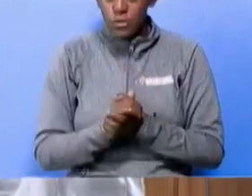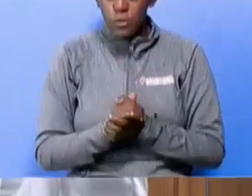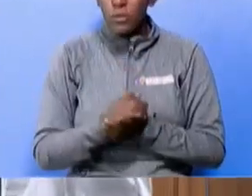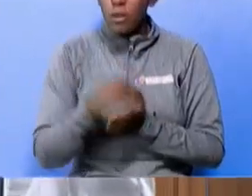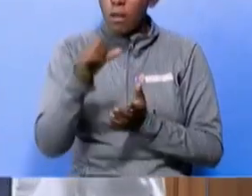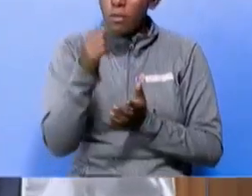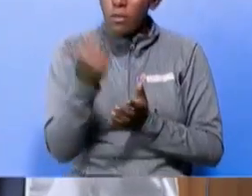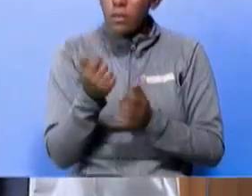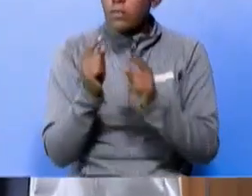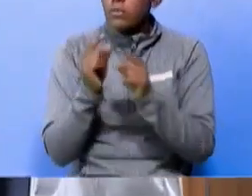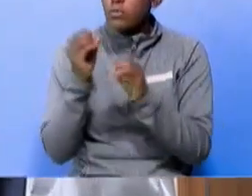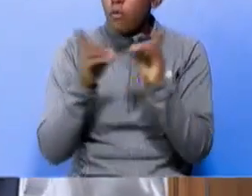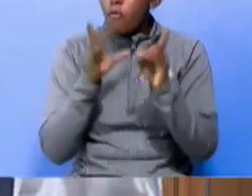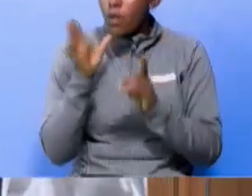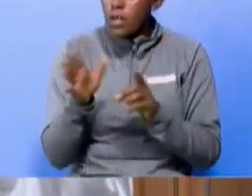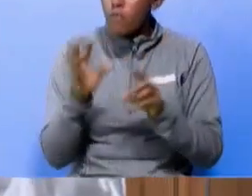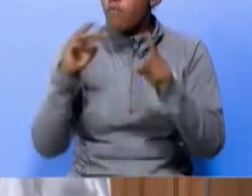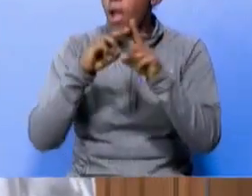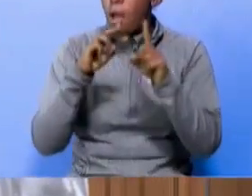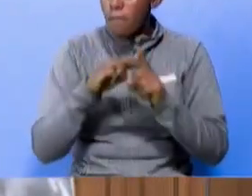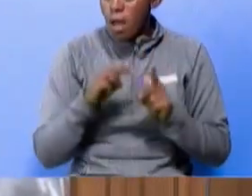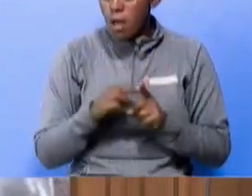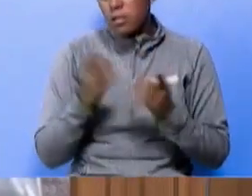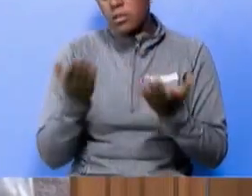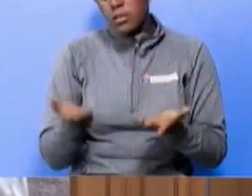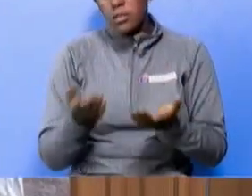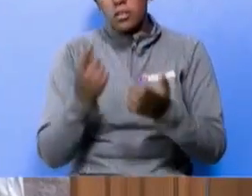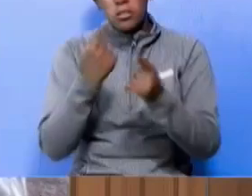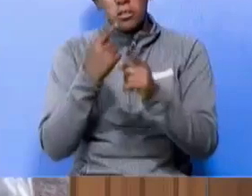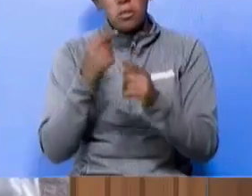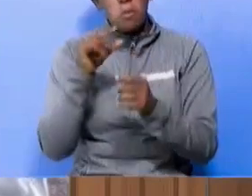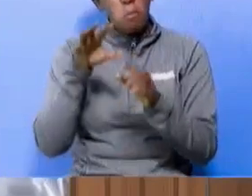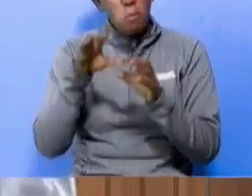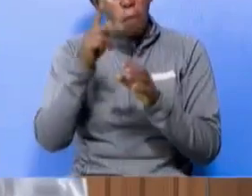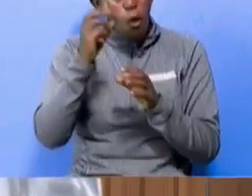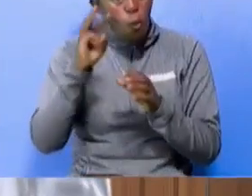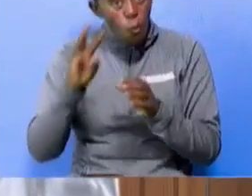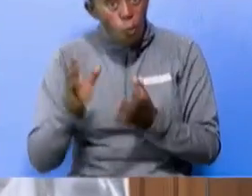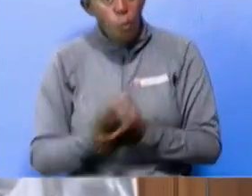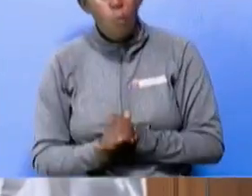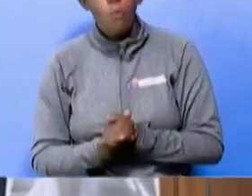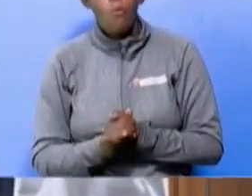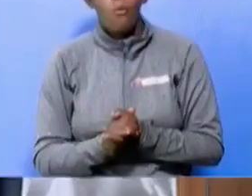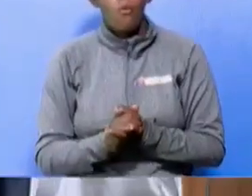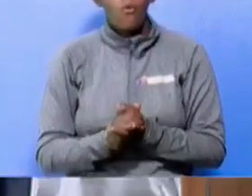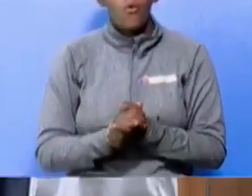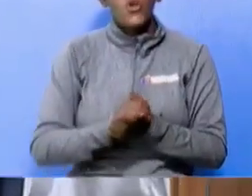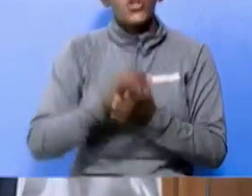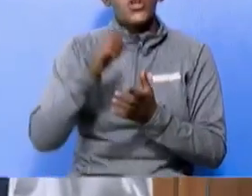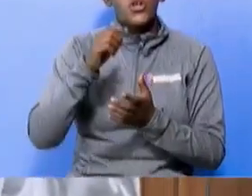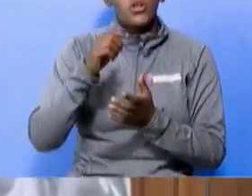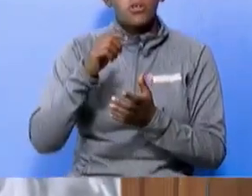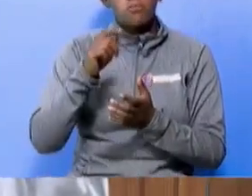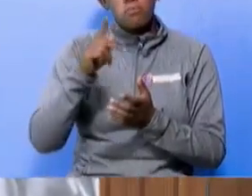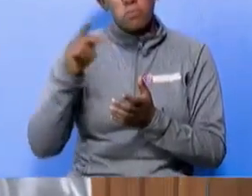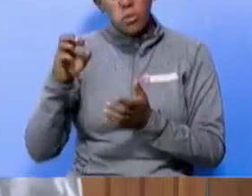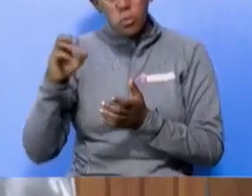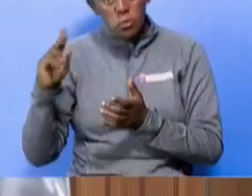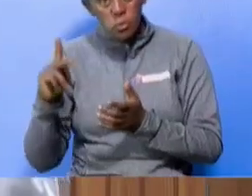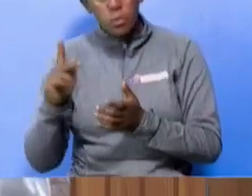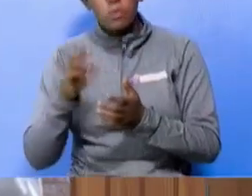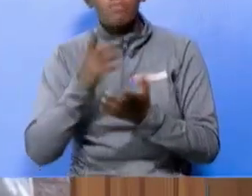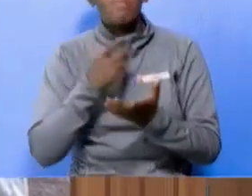is, don't forget that those vocabularies as we studied, such as pow, kicked, grabbed,